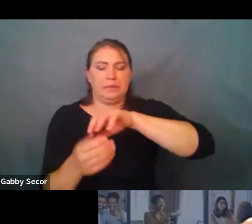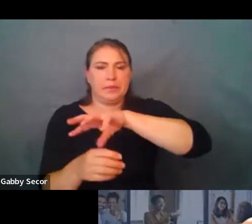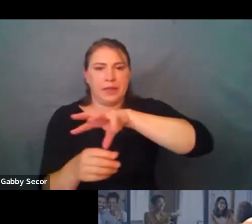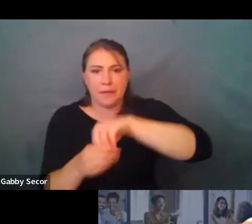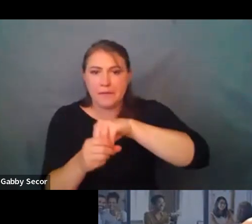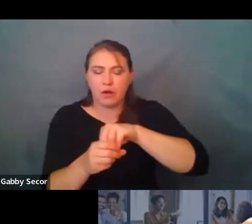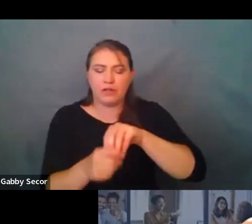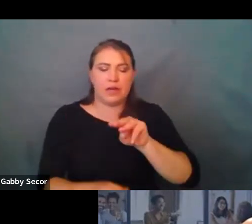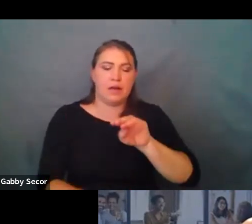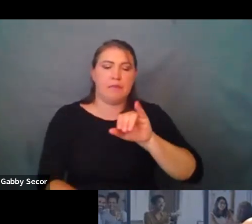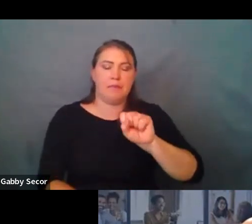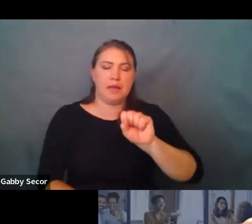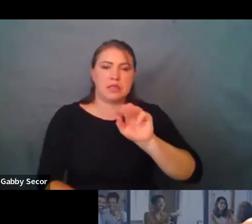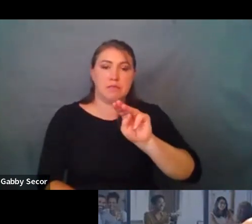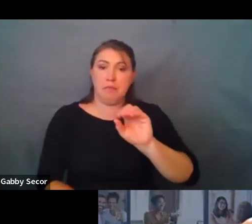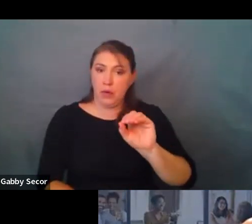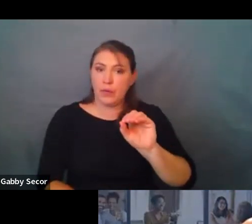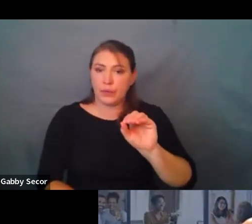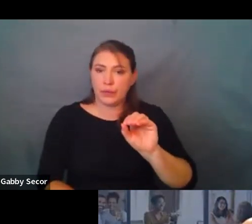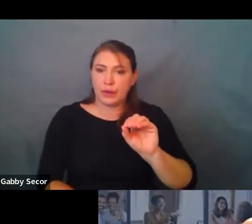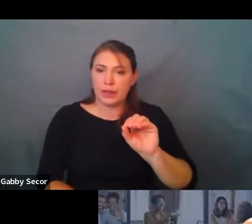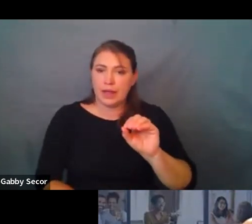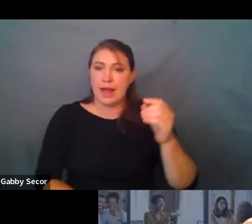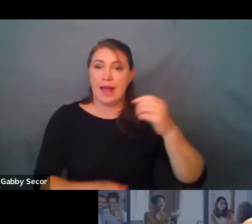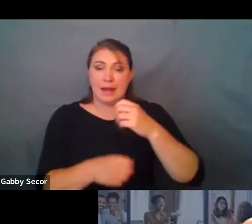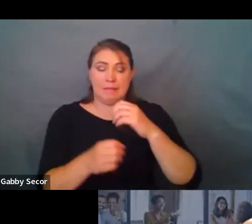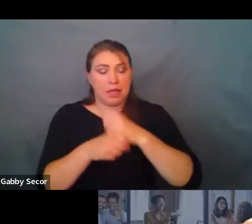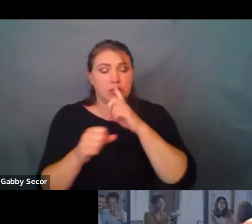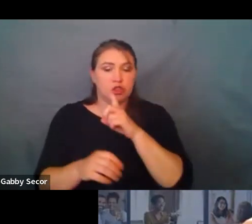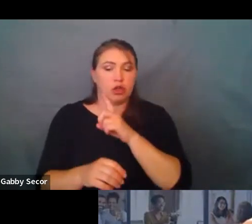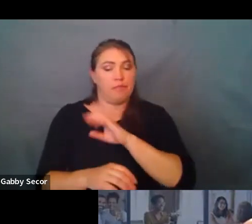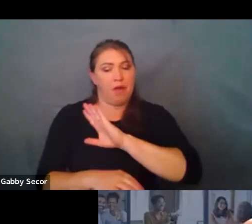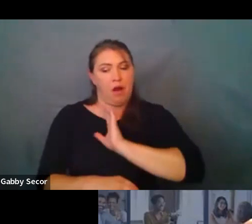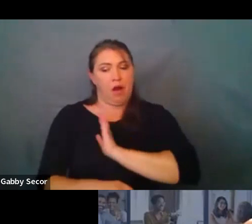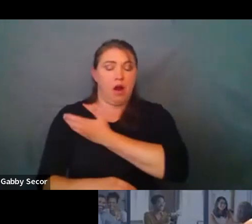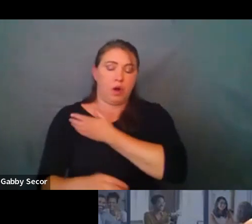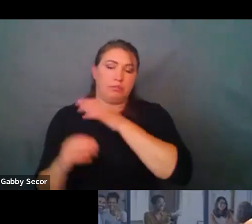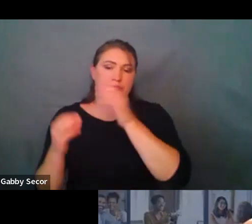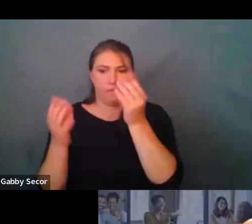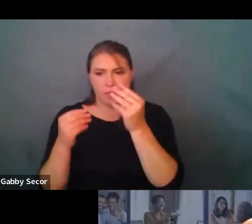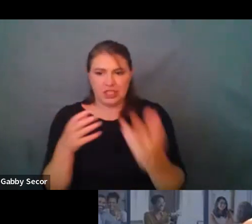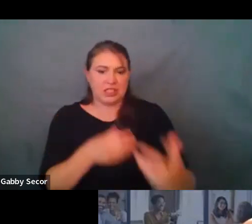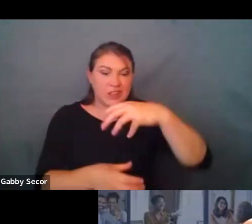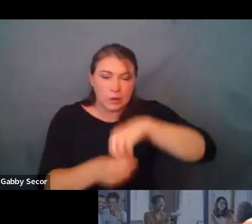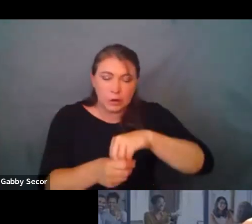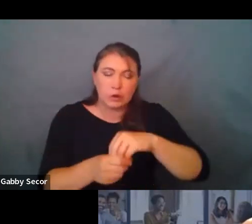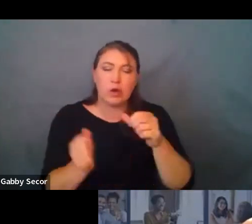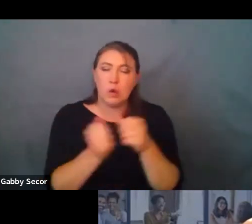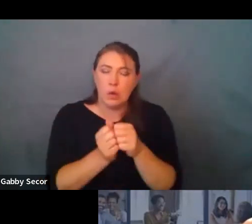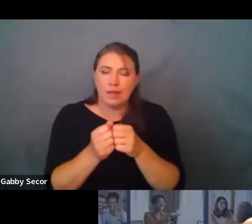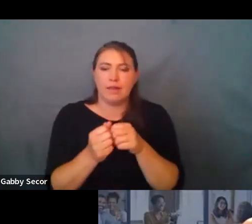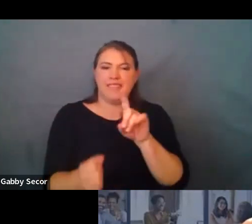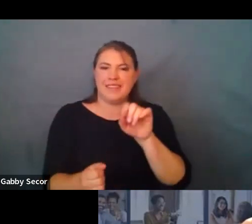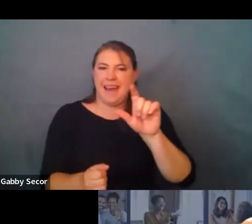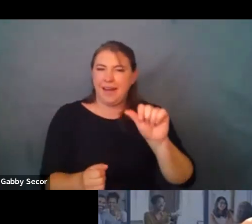making sure that our housing counseling data fields are included along with mortgage industry data fields. This is really going to